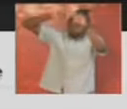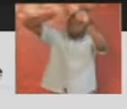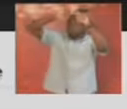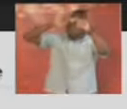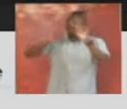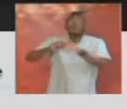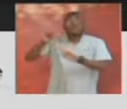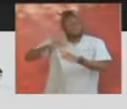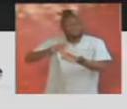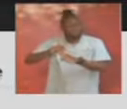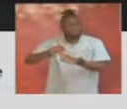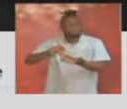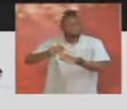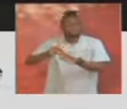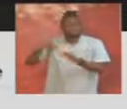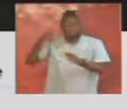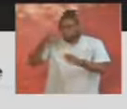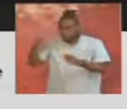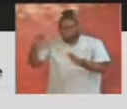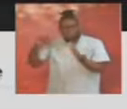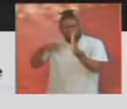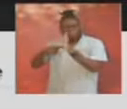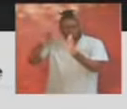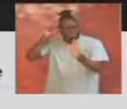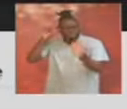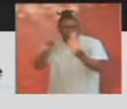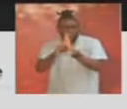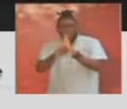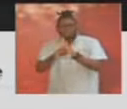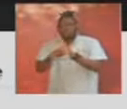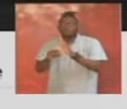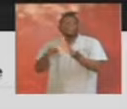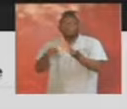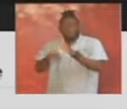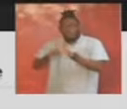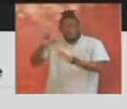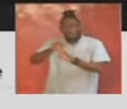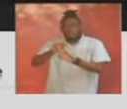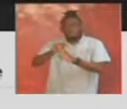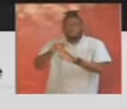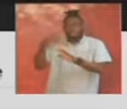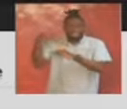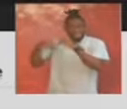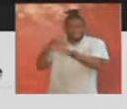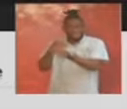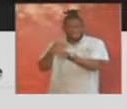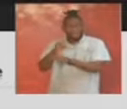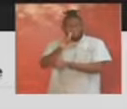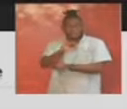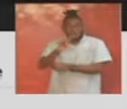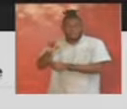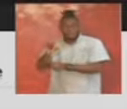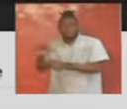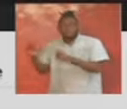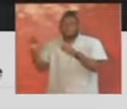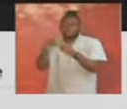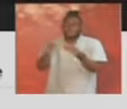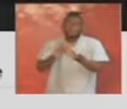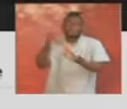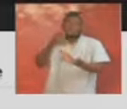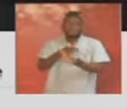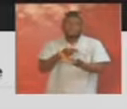this graph shows from August of 2020 to March of this year. You would note that our largest number of